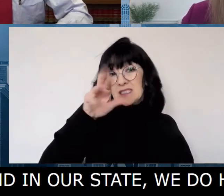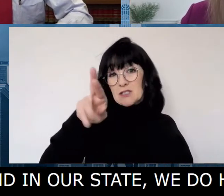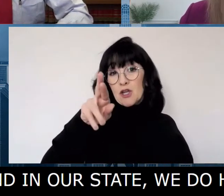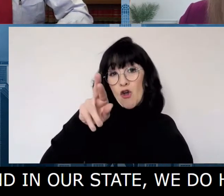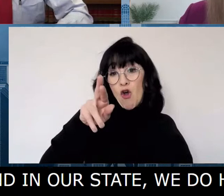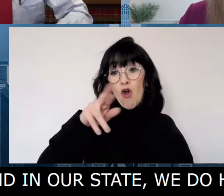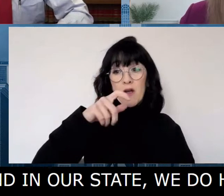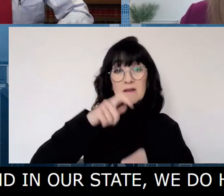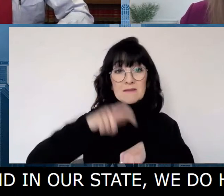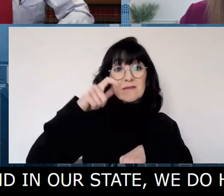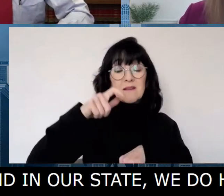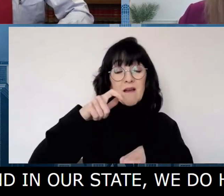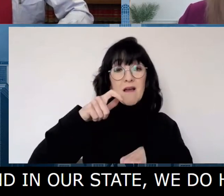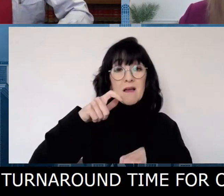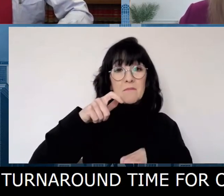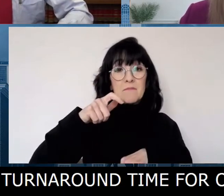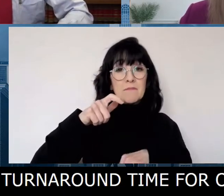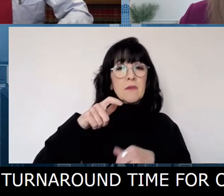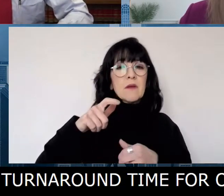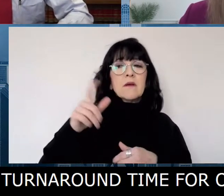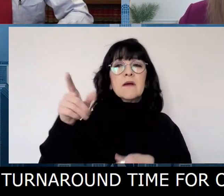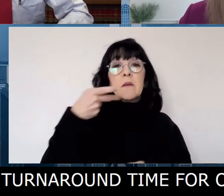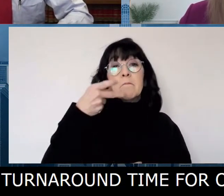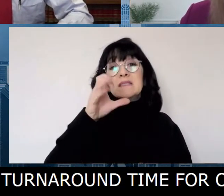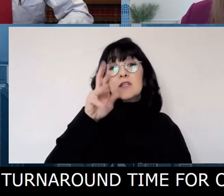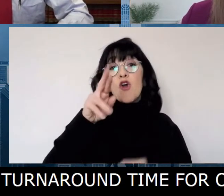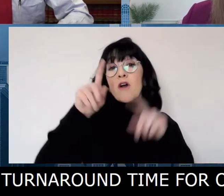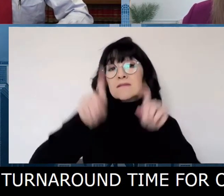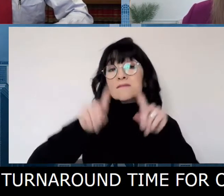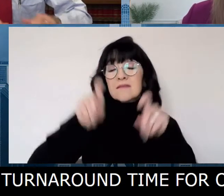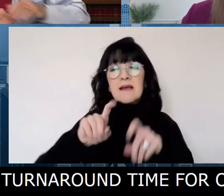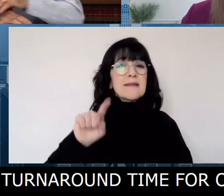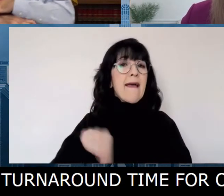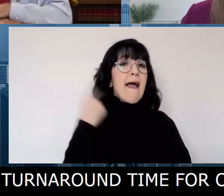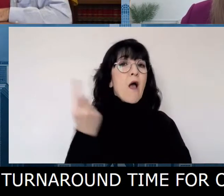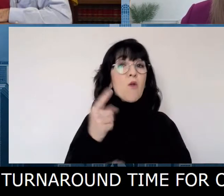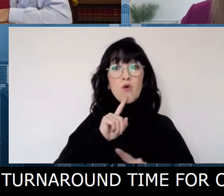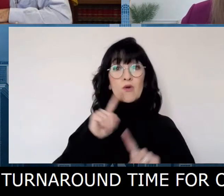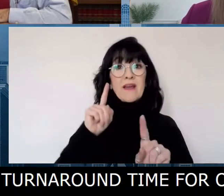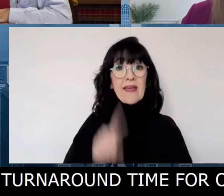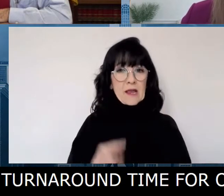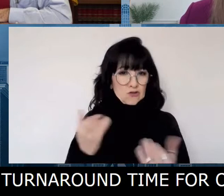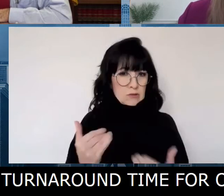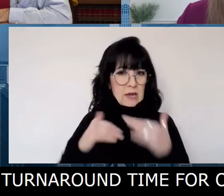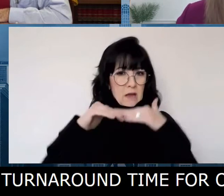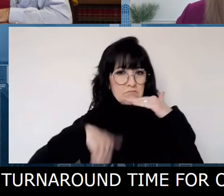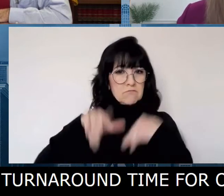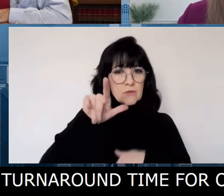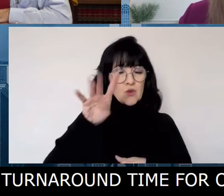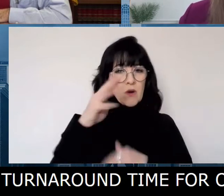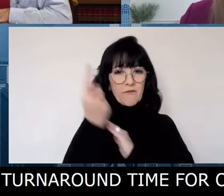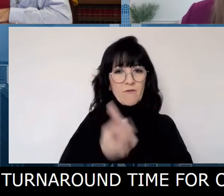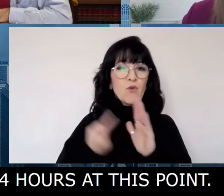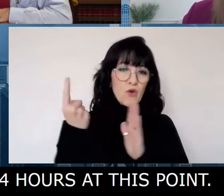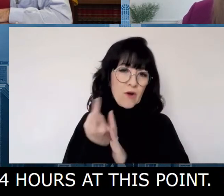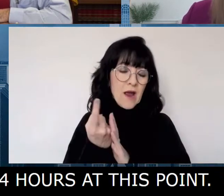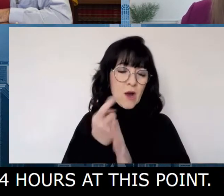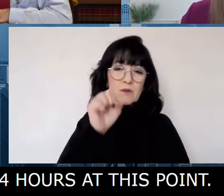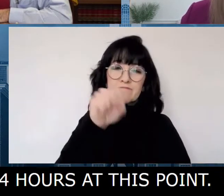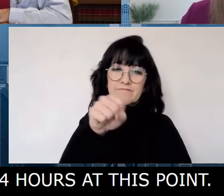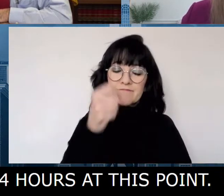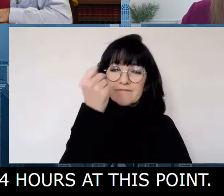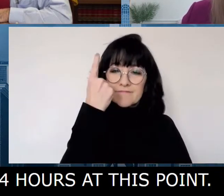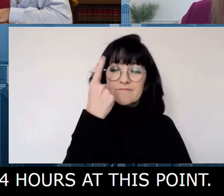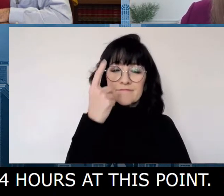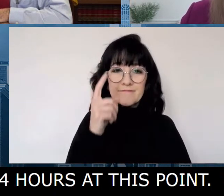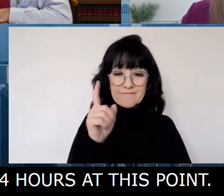this point. Certainly to get a little bit higher than that during the high demand. But I think we're happy